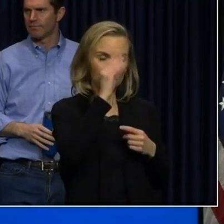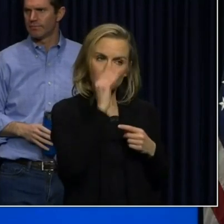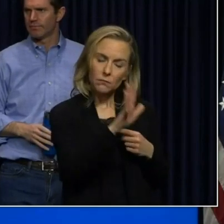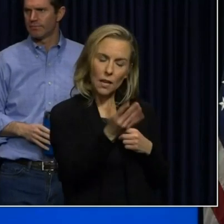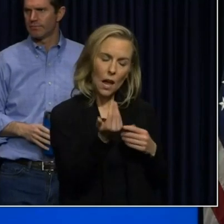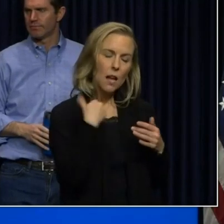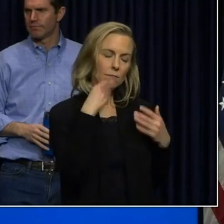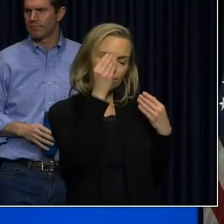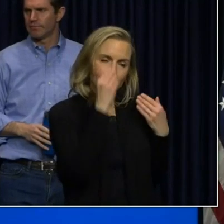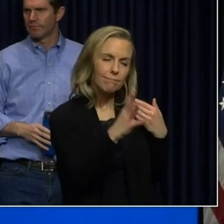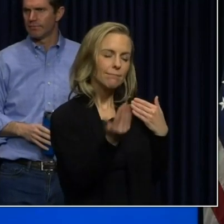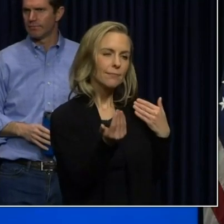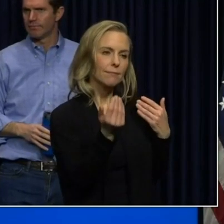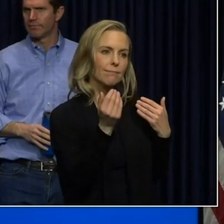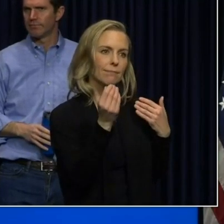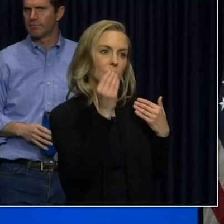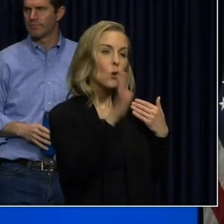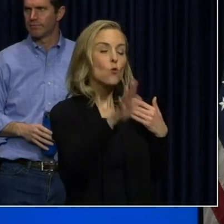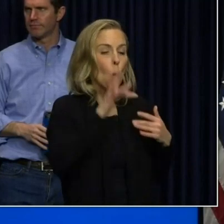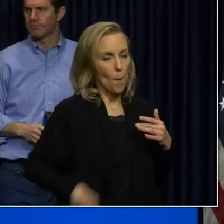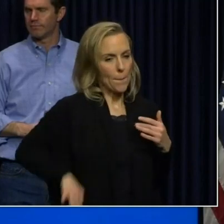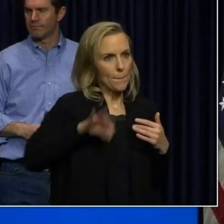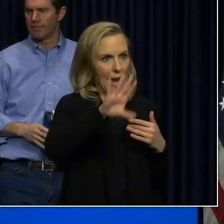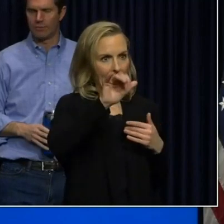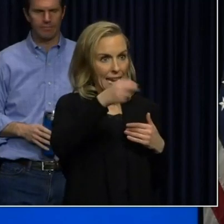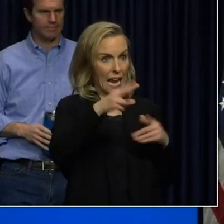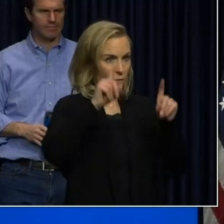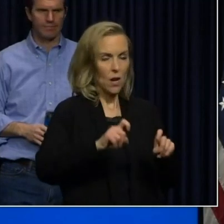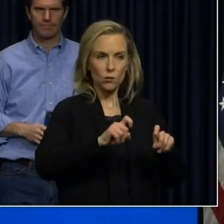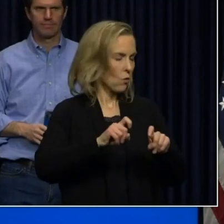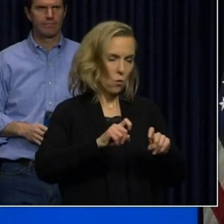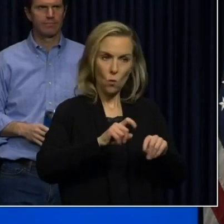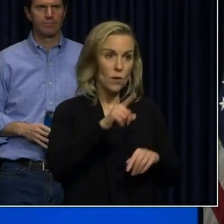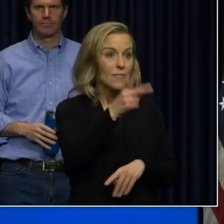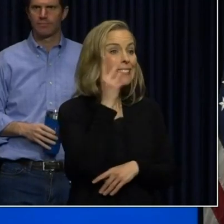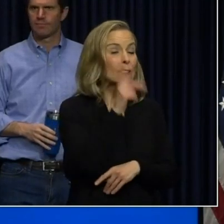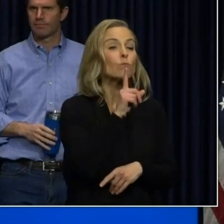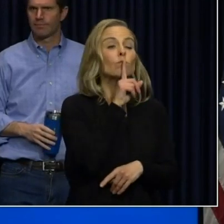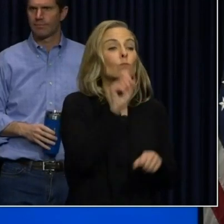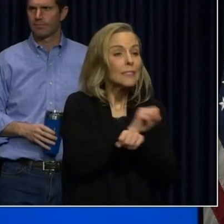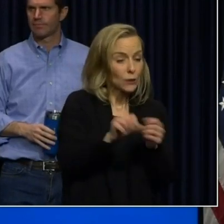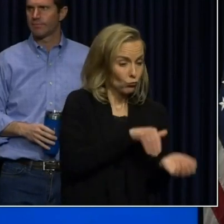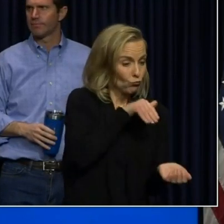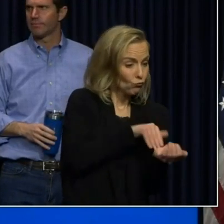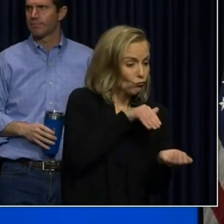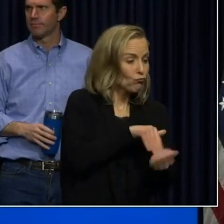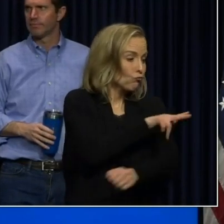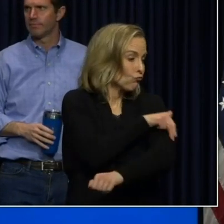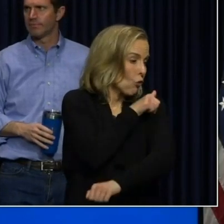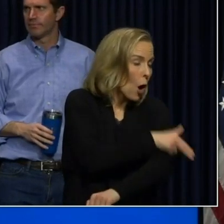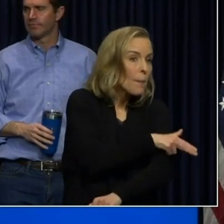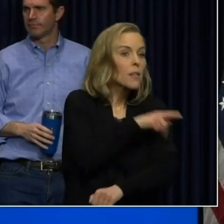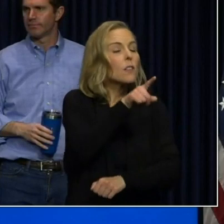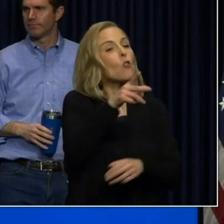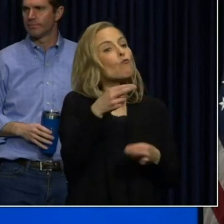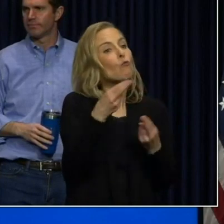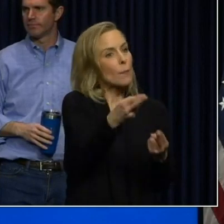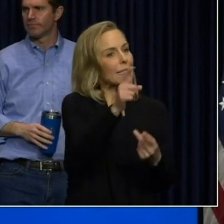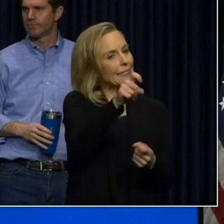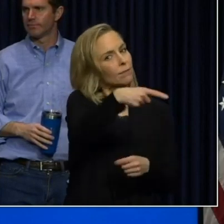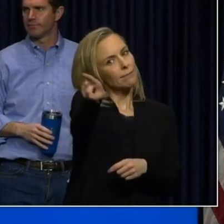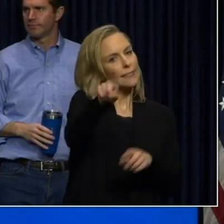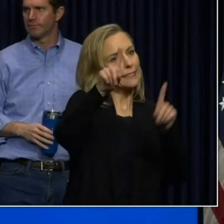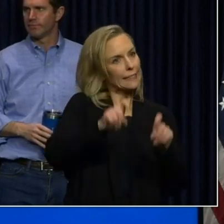you over and over, don't go pay cash for tests. If you see a real doctor or a real hospital and they recommend